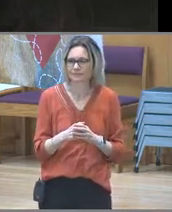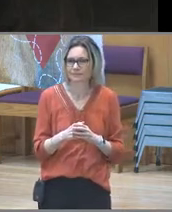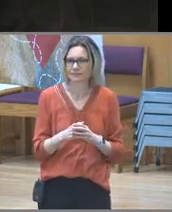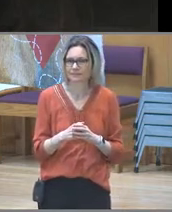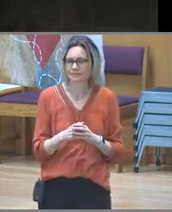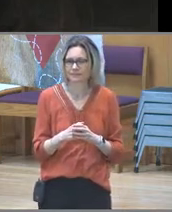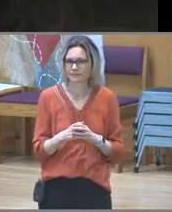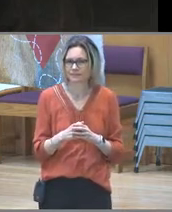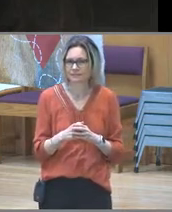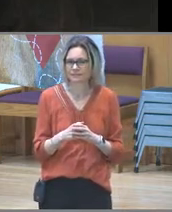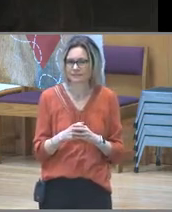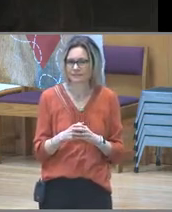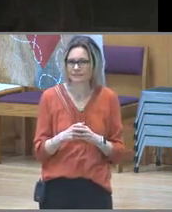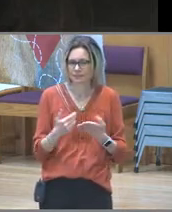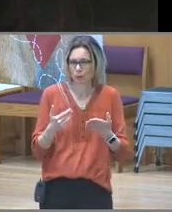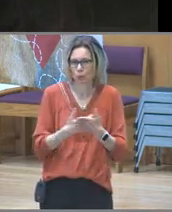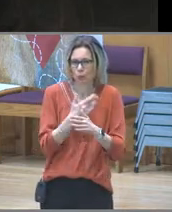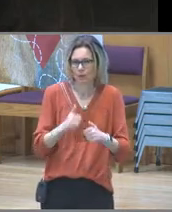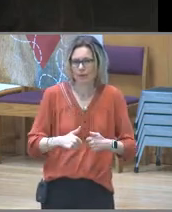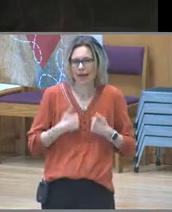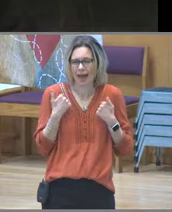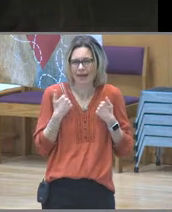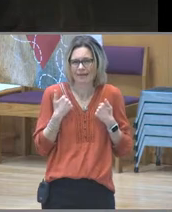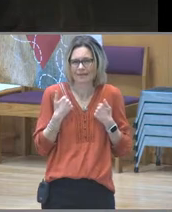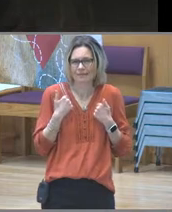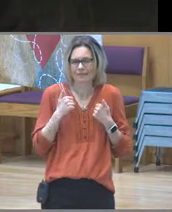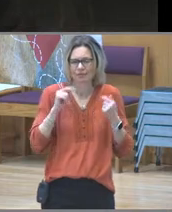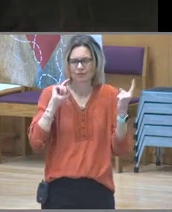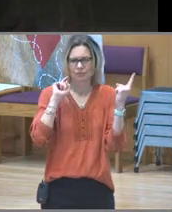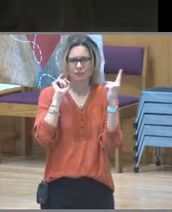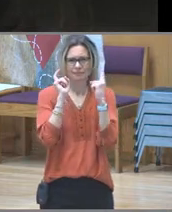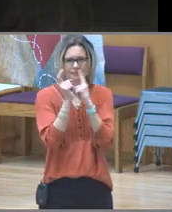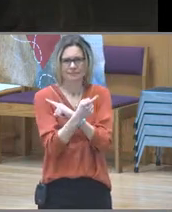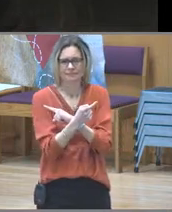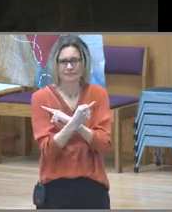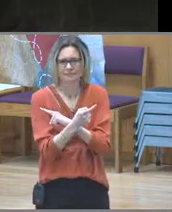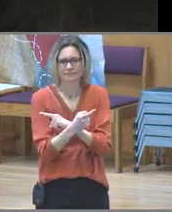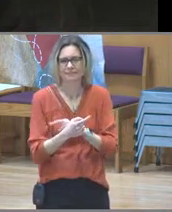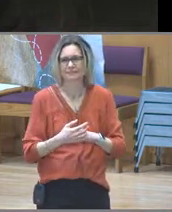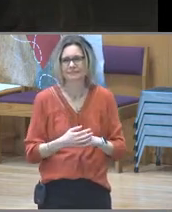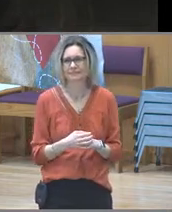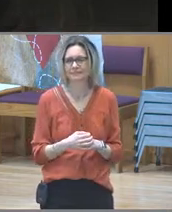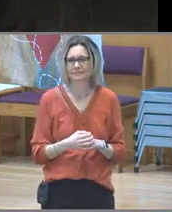newness of life, the transformation, and the new order.